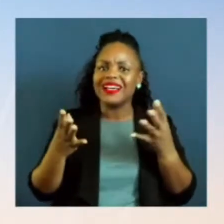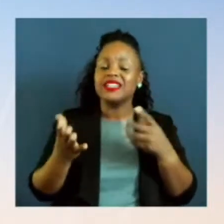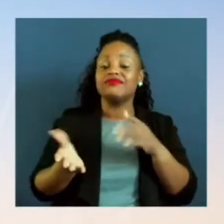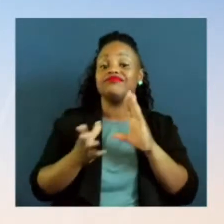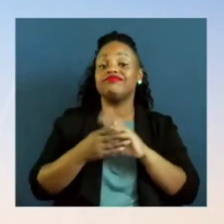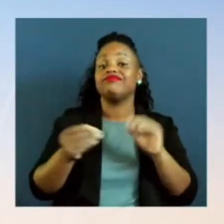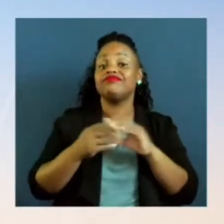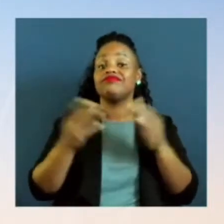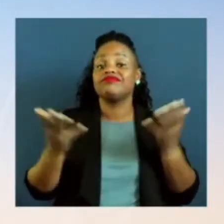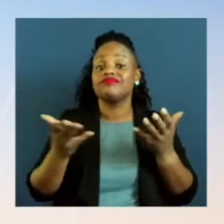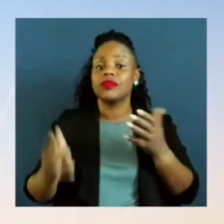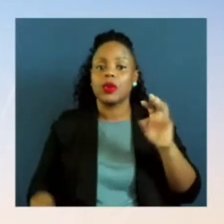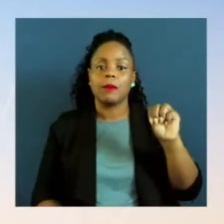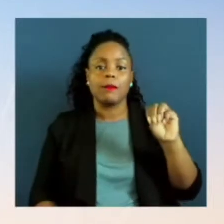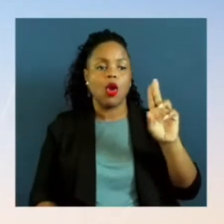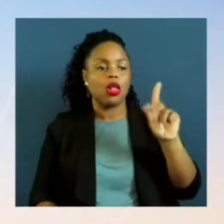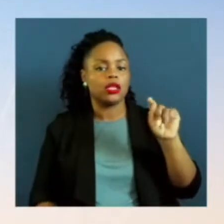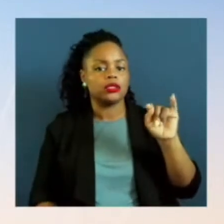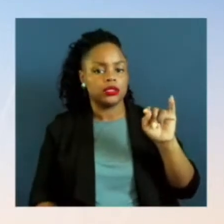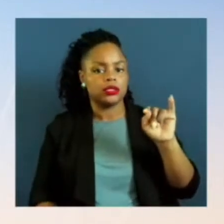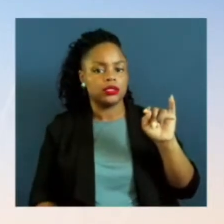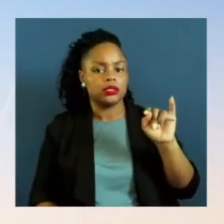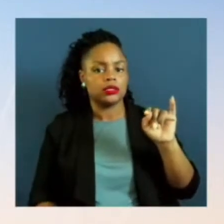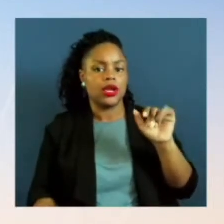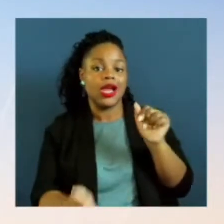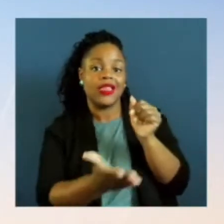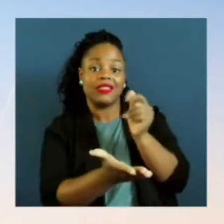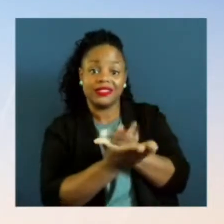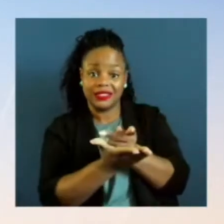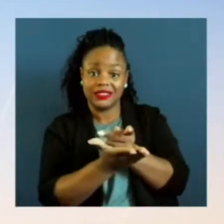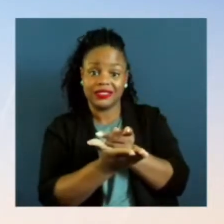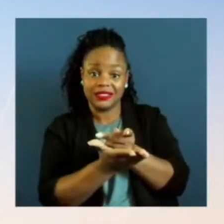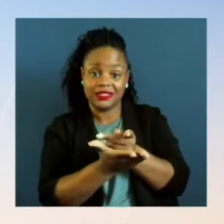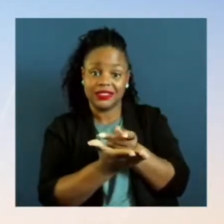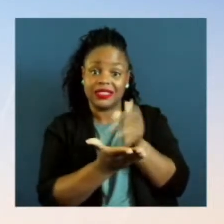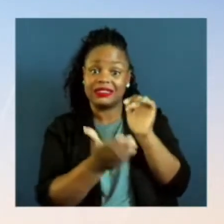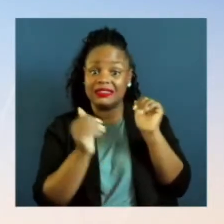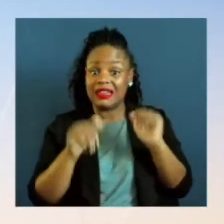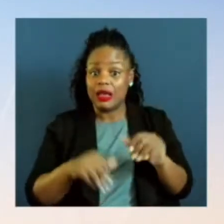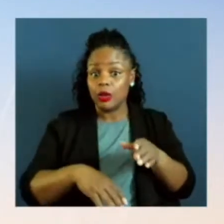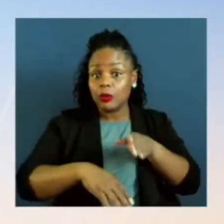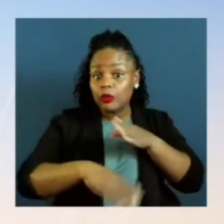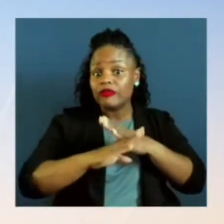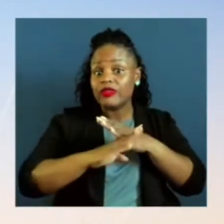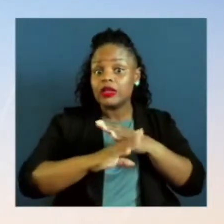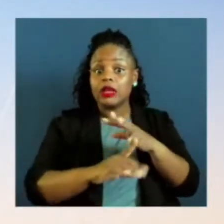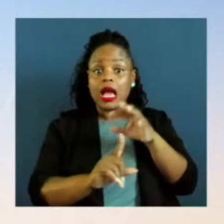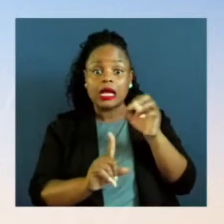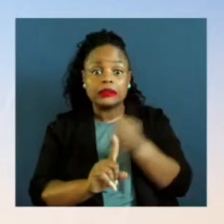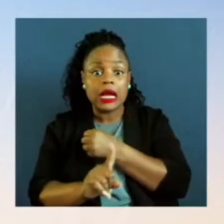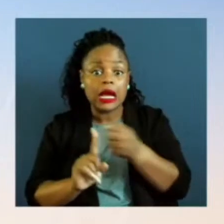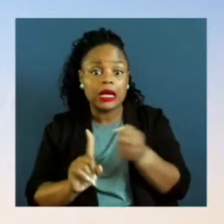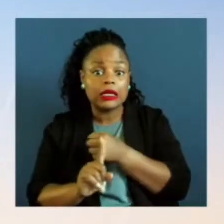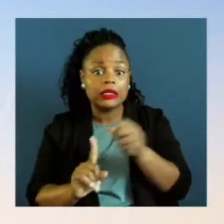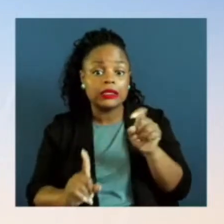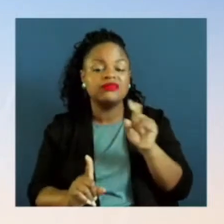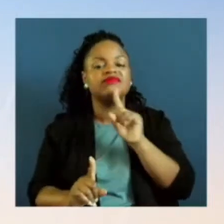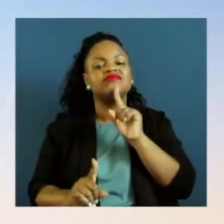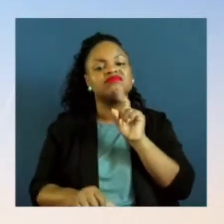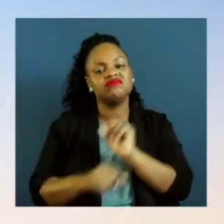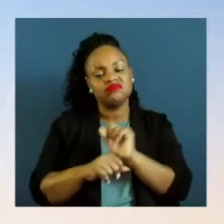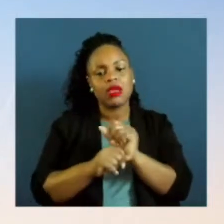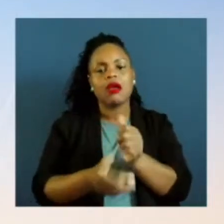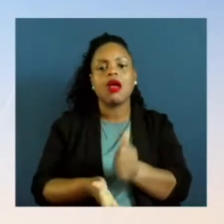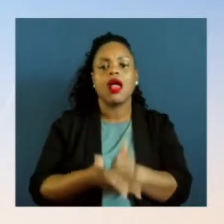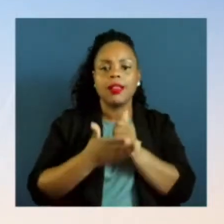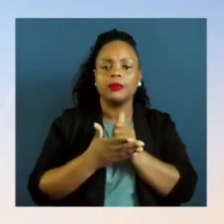to 90% of cyber attacks. Indeed, because it is such a helpful way to address cyber vulnerabilities, it's one of the